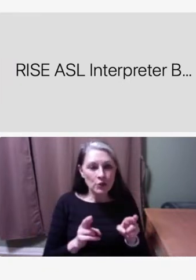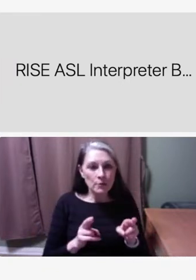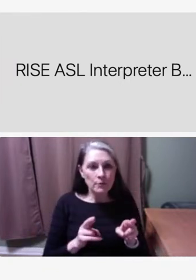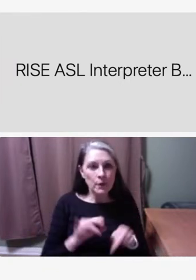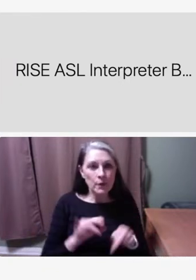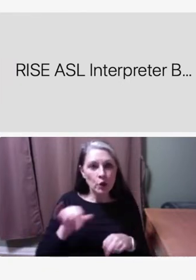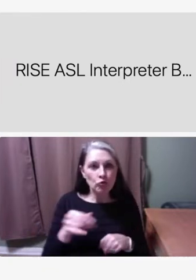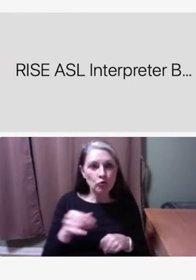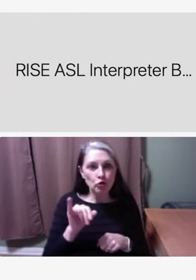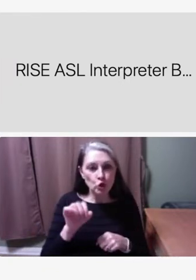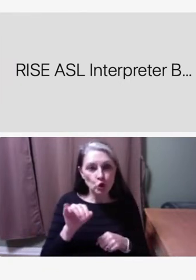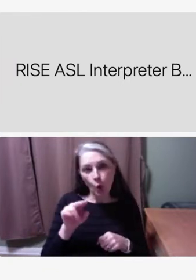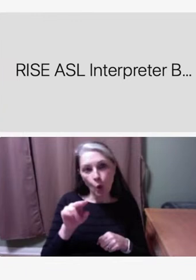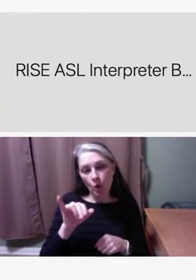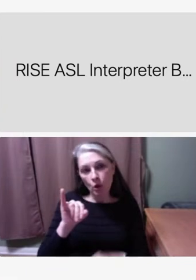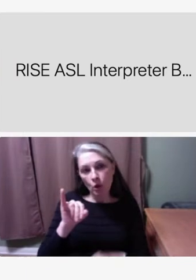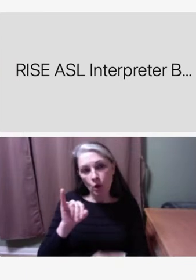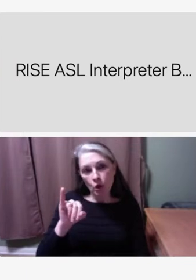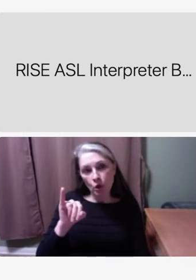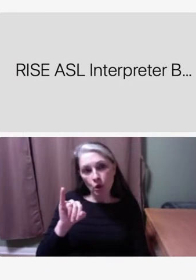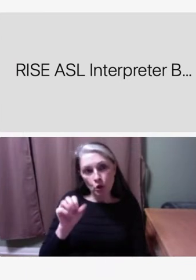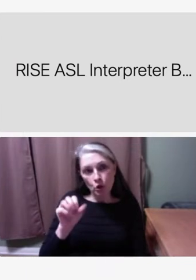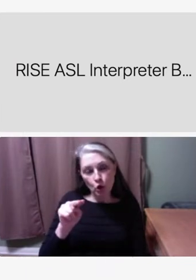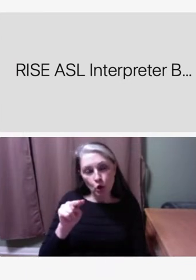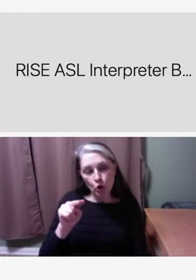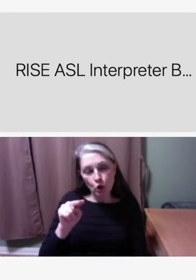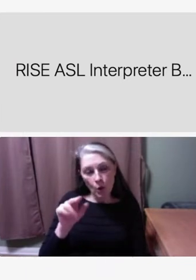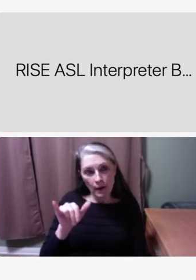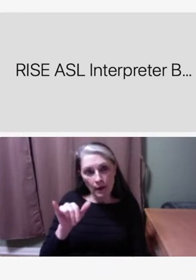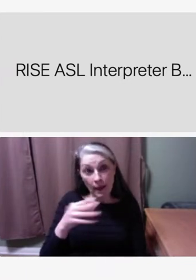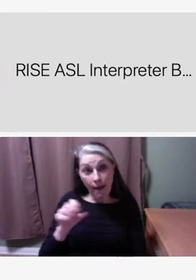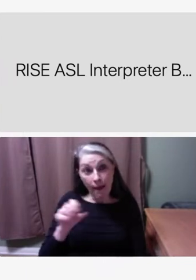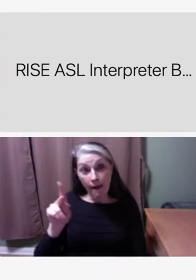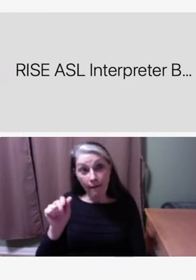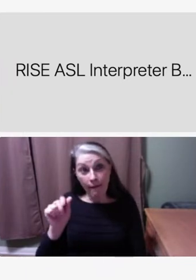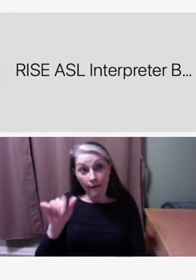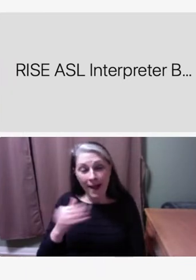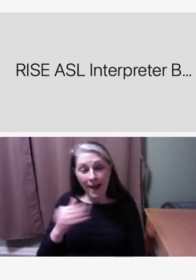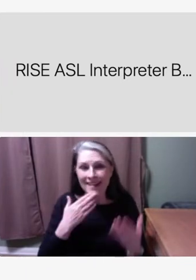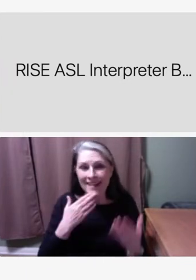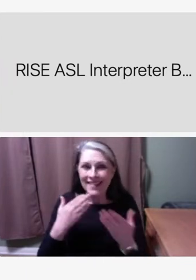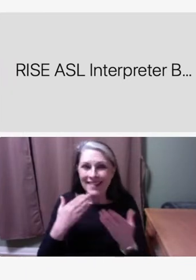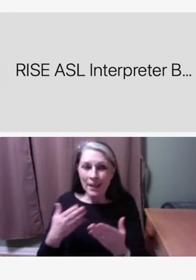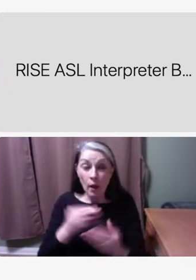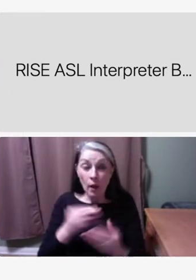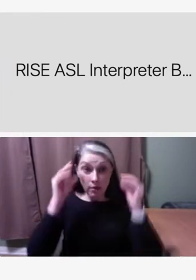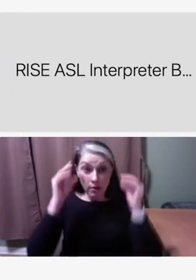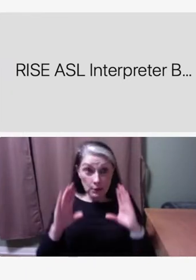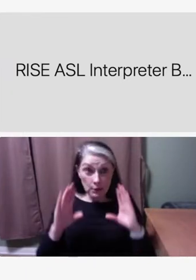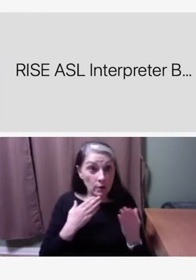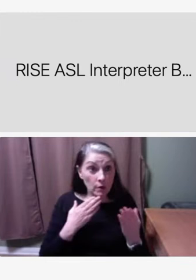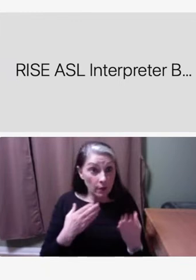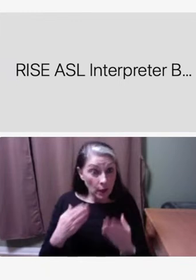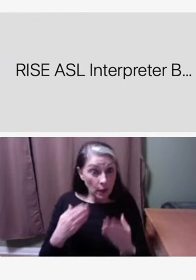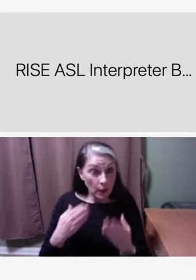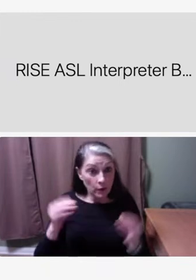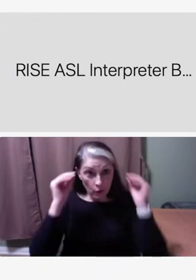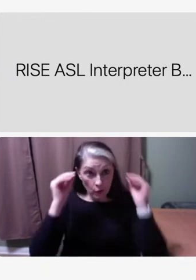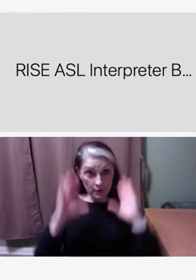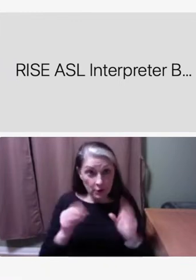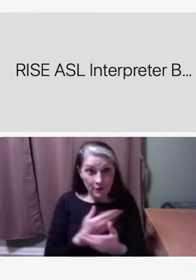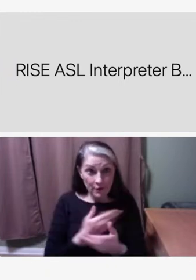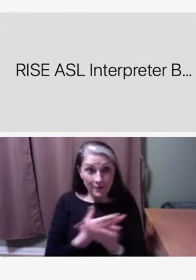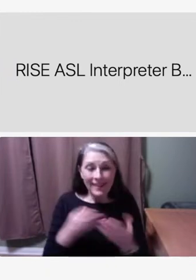much for a wonderful presentation. And I also want to thank your teacher who is here in the audience. Thank you for what you do. So thank